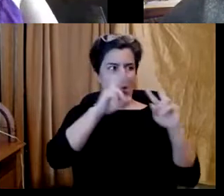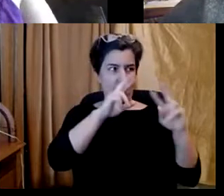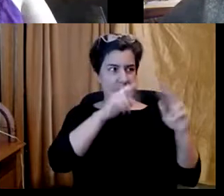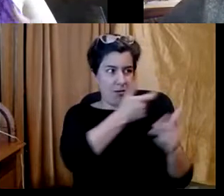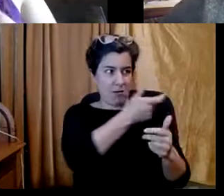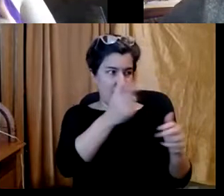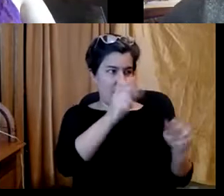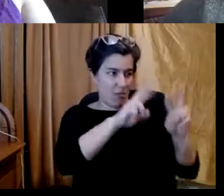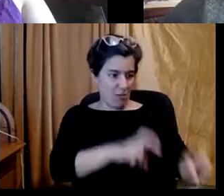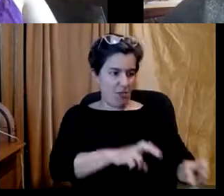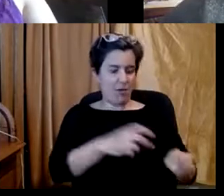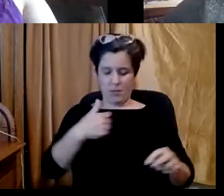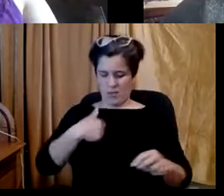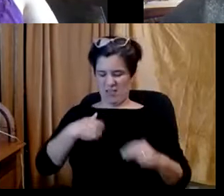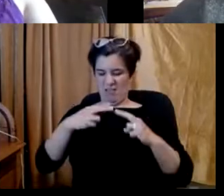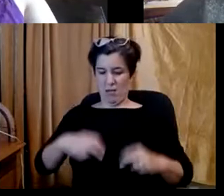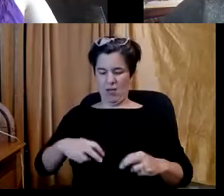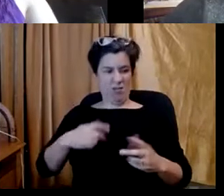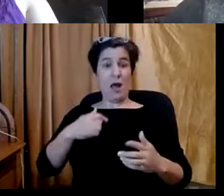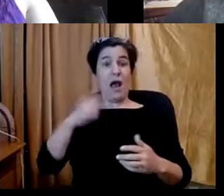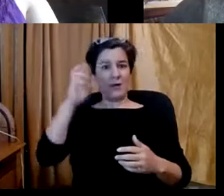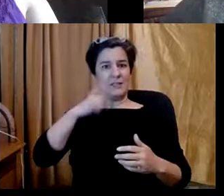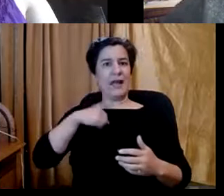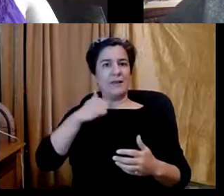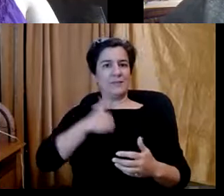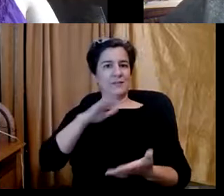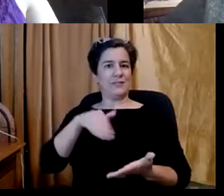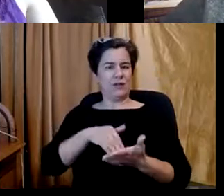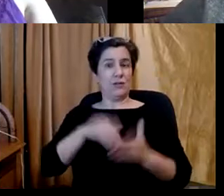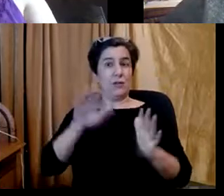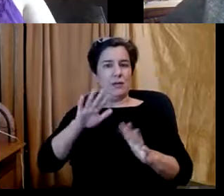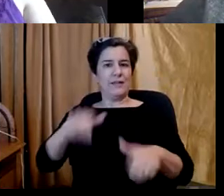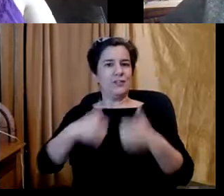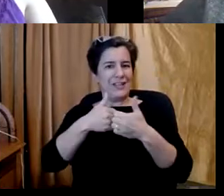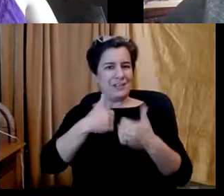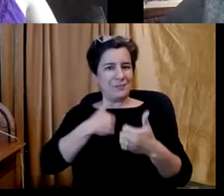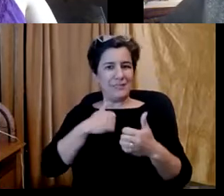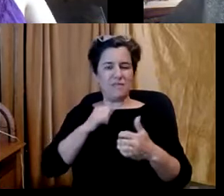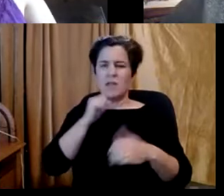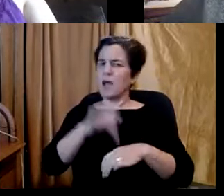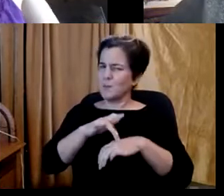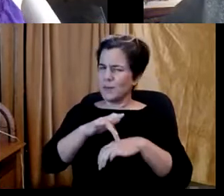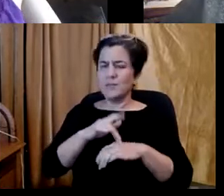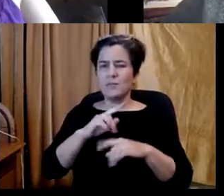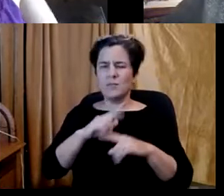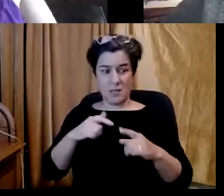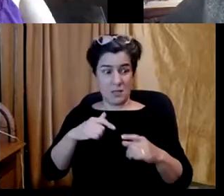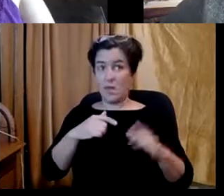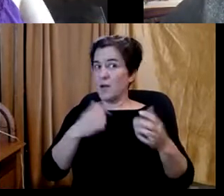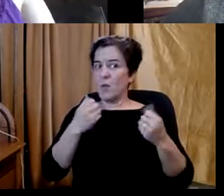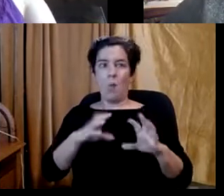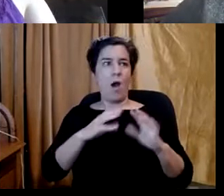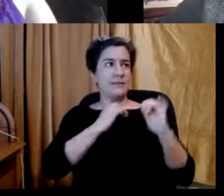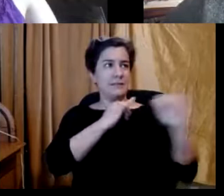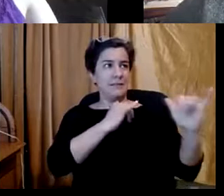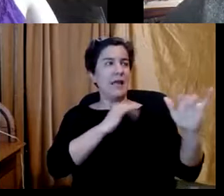being self-centered, like, oh, is this showing up in me? And the more that I can look at that and question that, not in a compulsive way, it's that fluidity that allows me to know I'm not getting